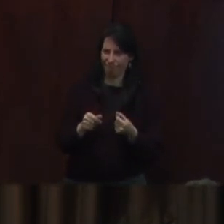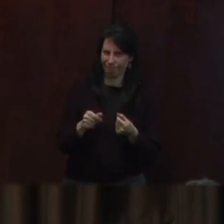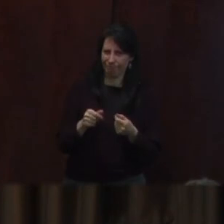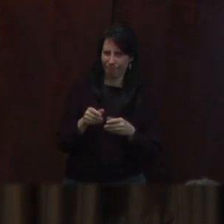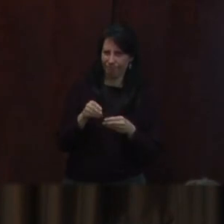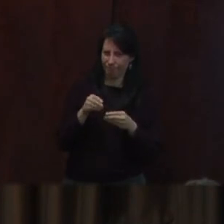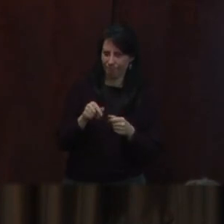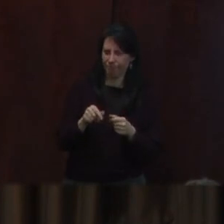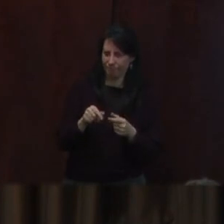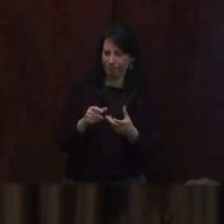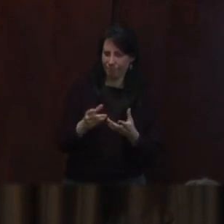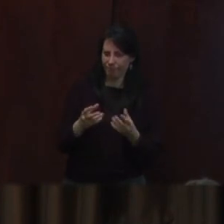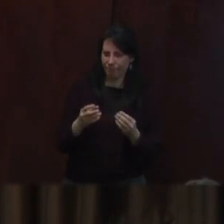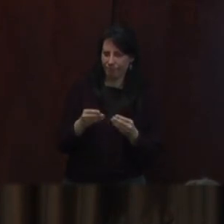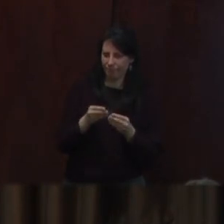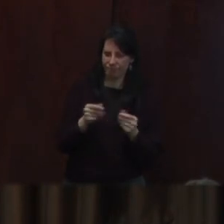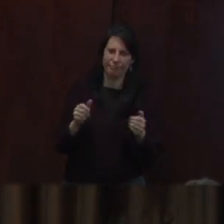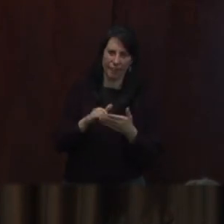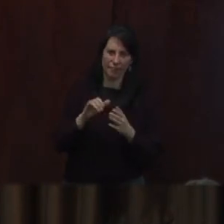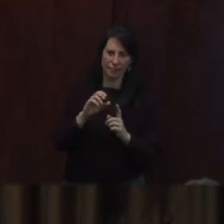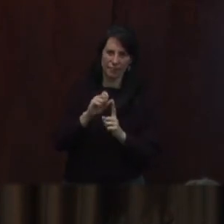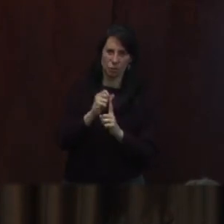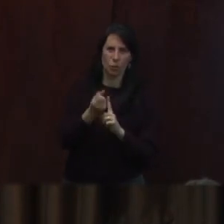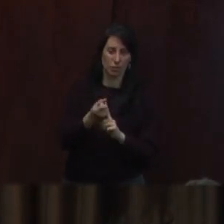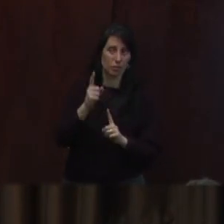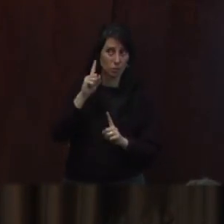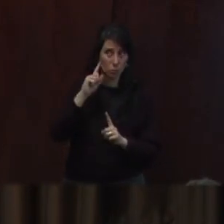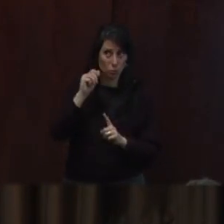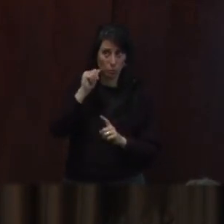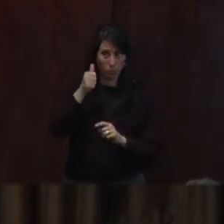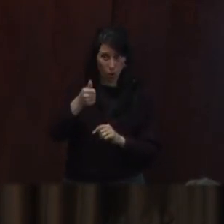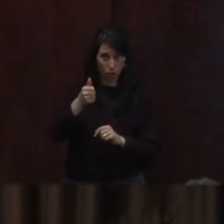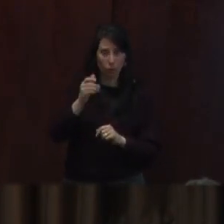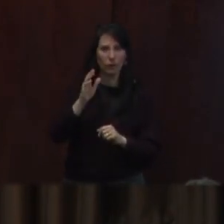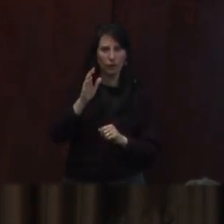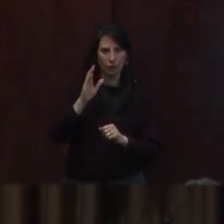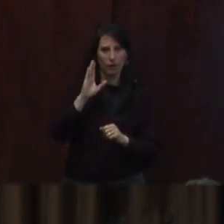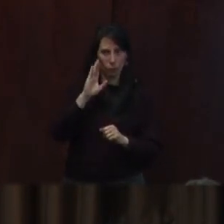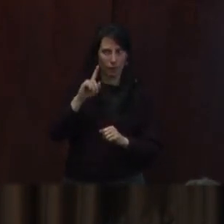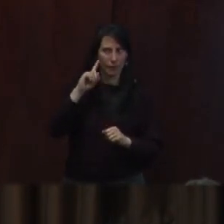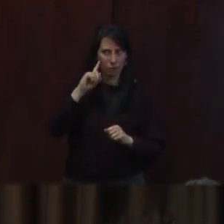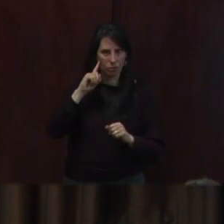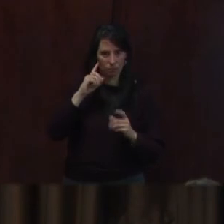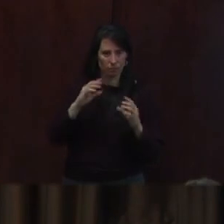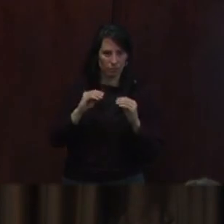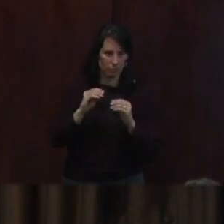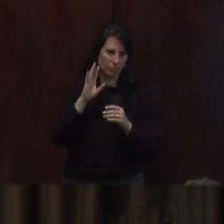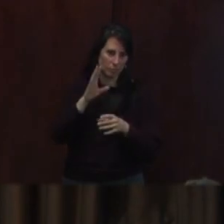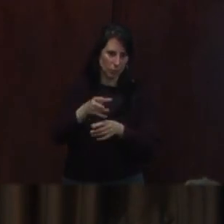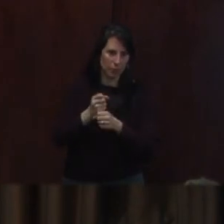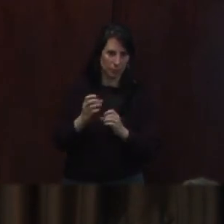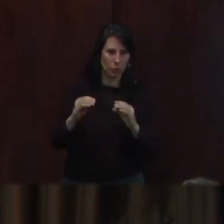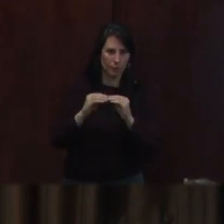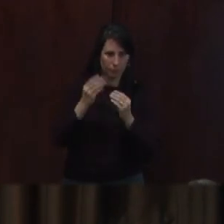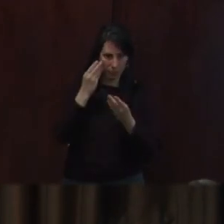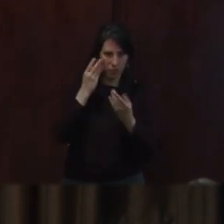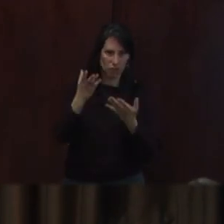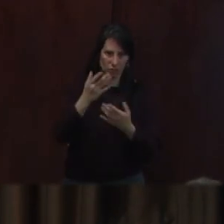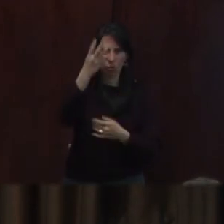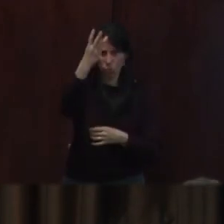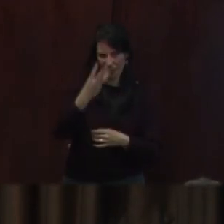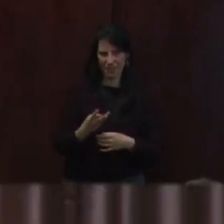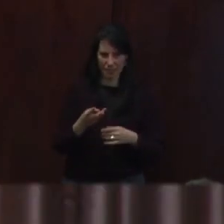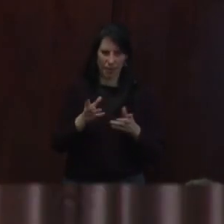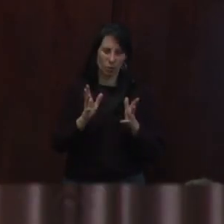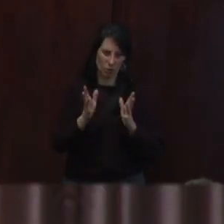more tomorrow about what their plan is to help go out into the community. So, Okay, thank you. Yeah. The follow-up on that quickly is